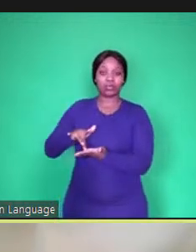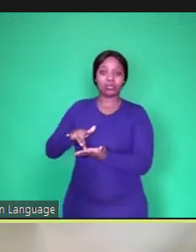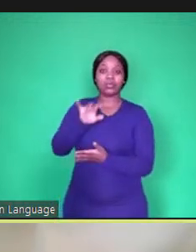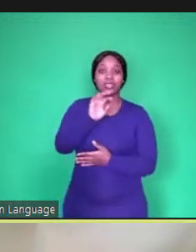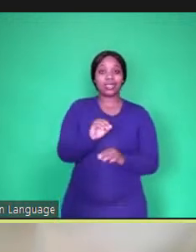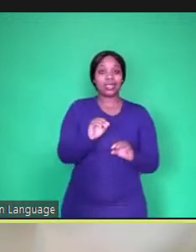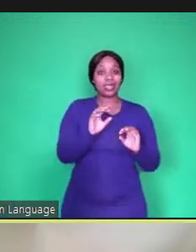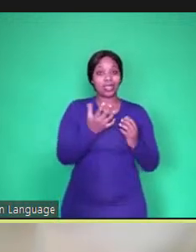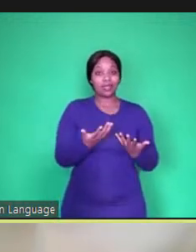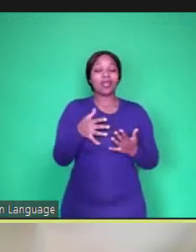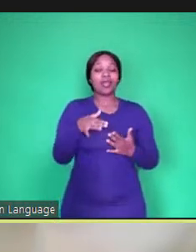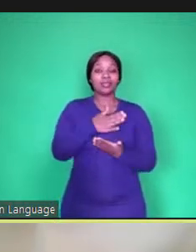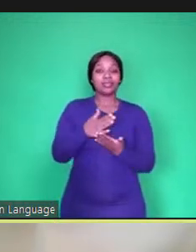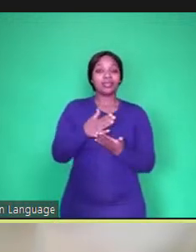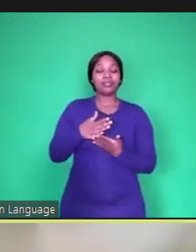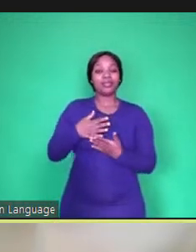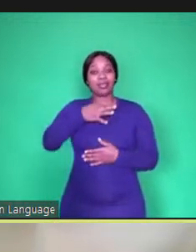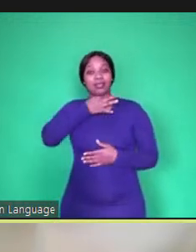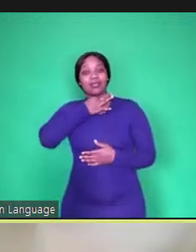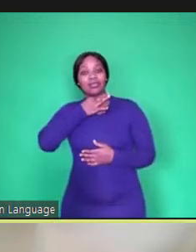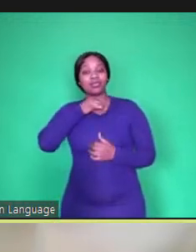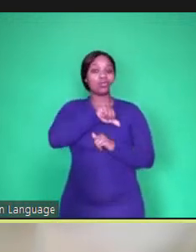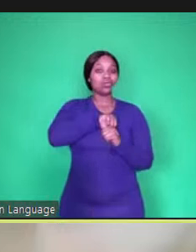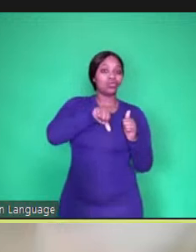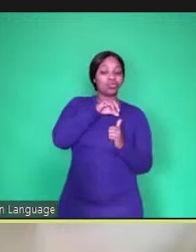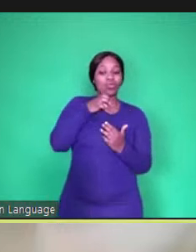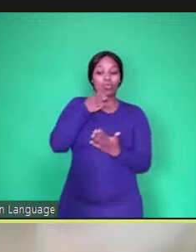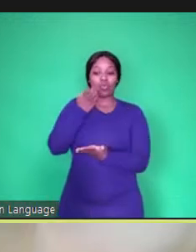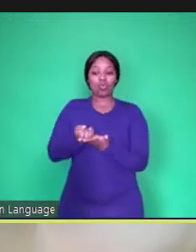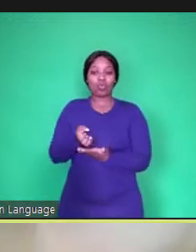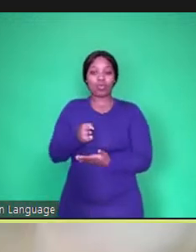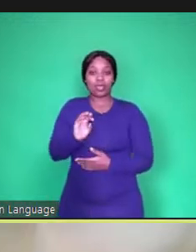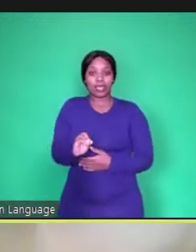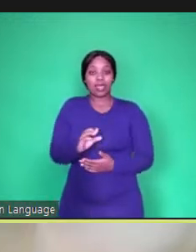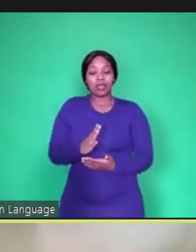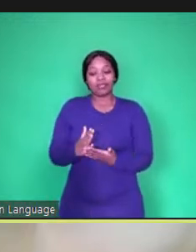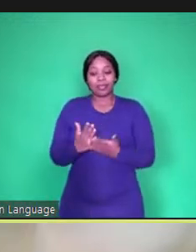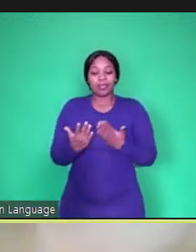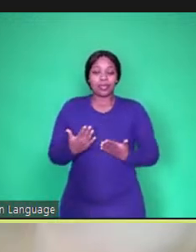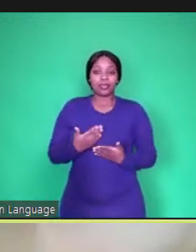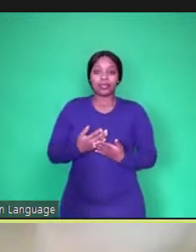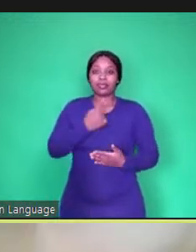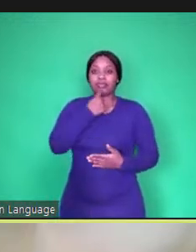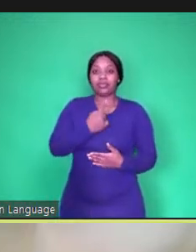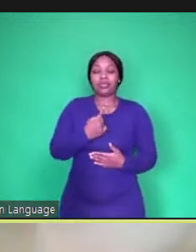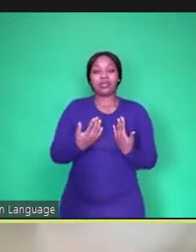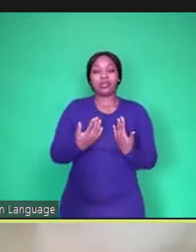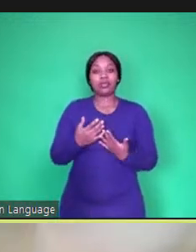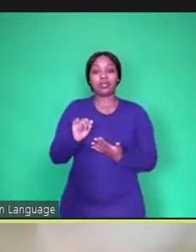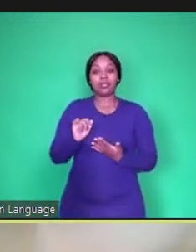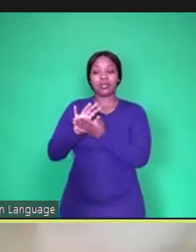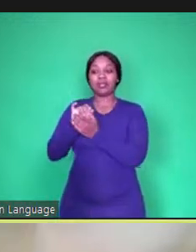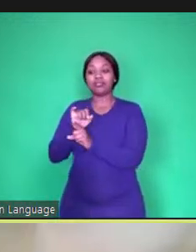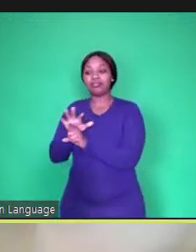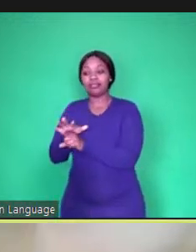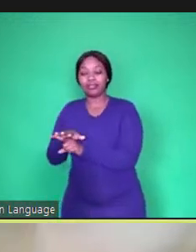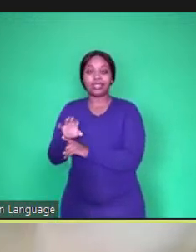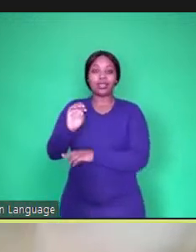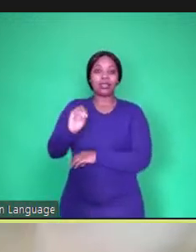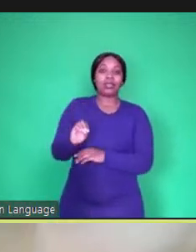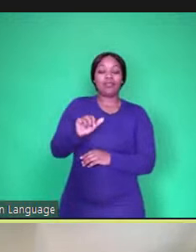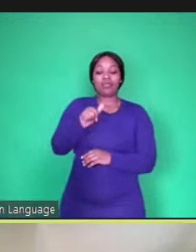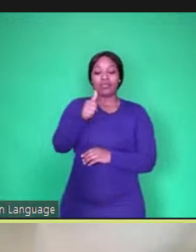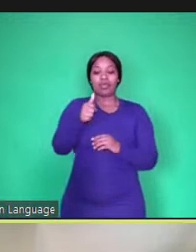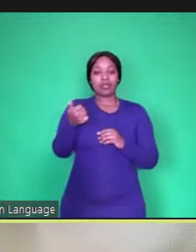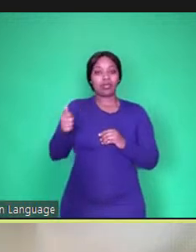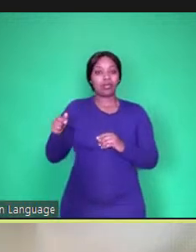socio-economic risks, such as that accompany that kind of mobility, and the impact on migrant and others in the